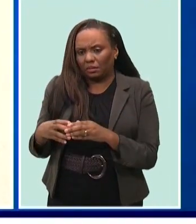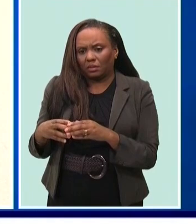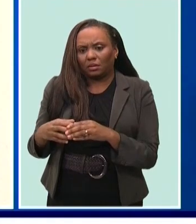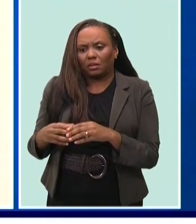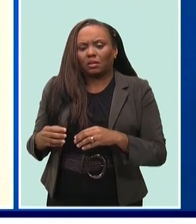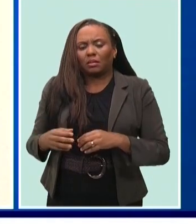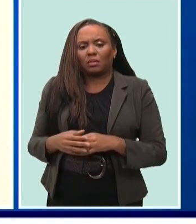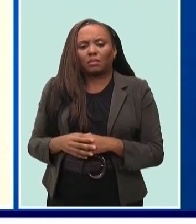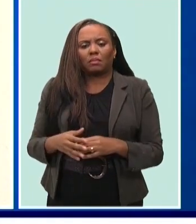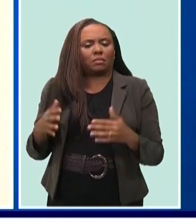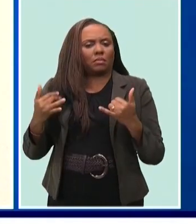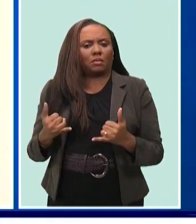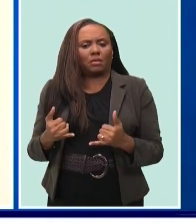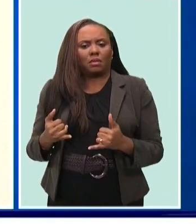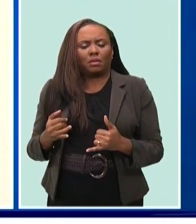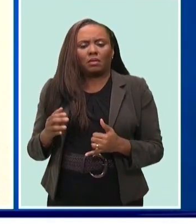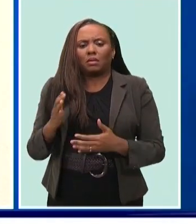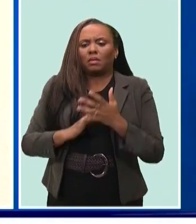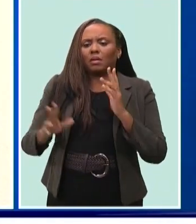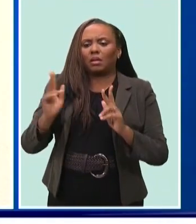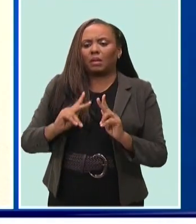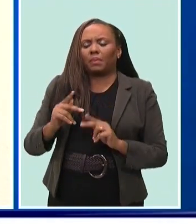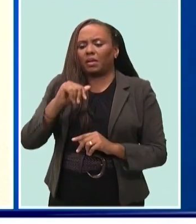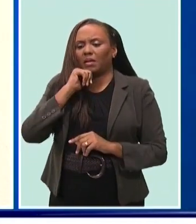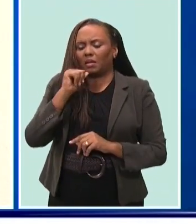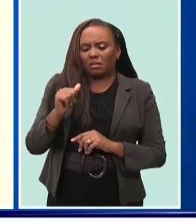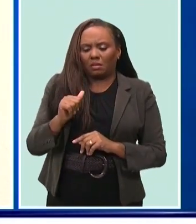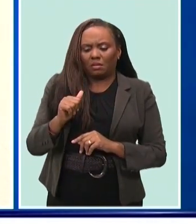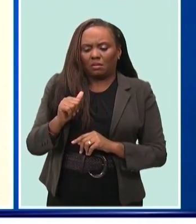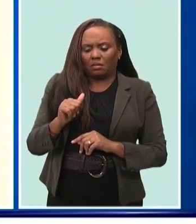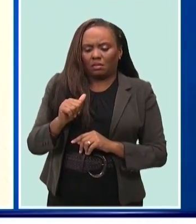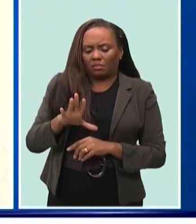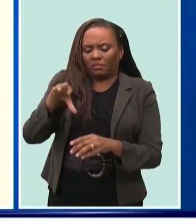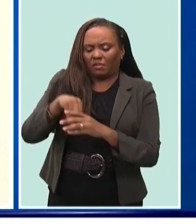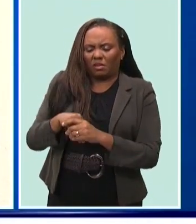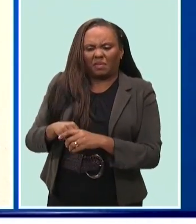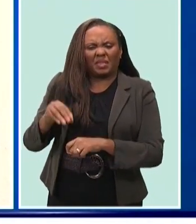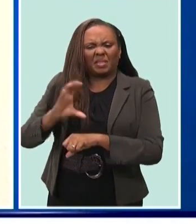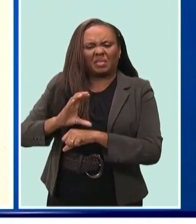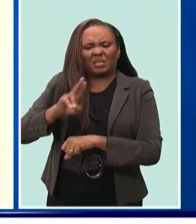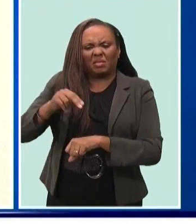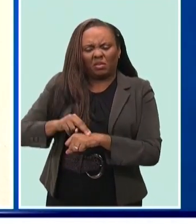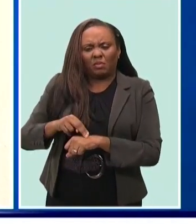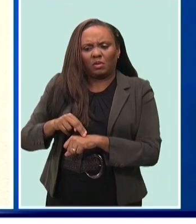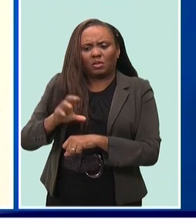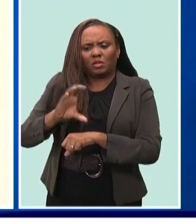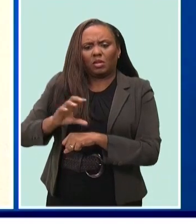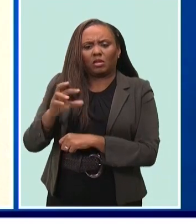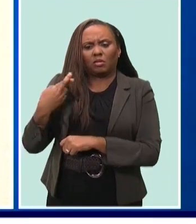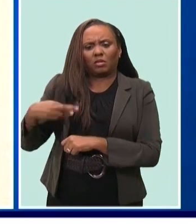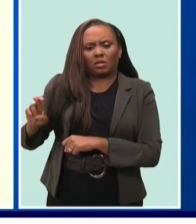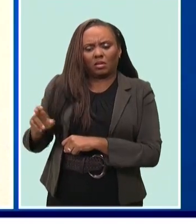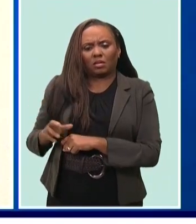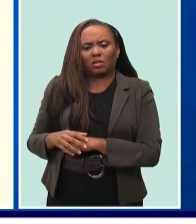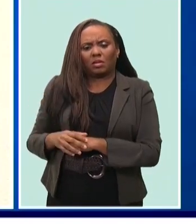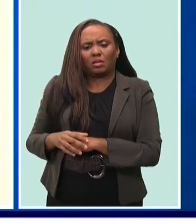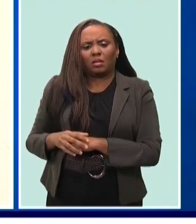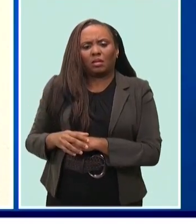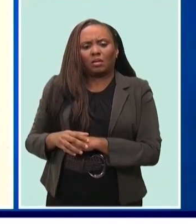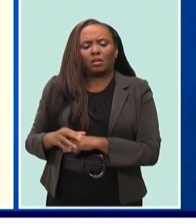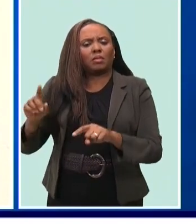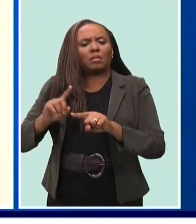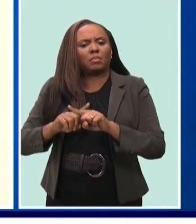away from the traditional religions and dabbling with things which are not necessarily